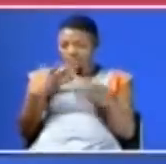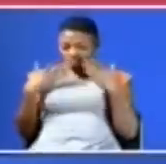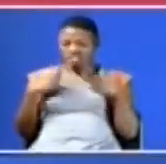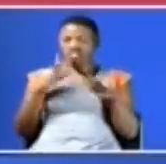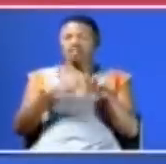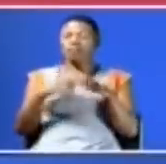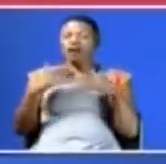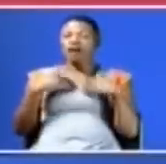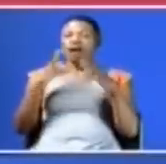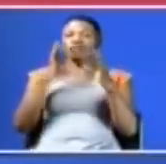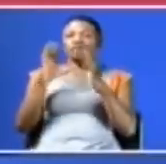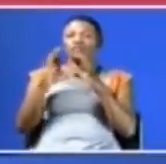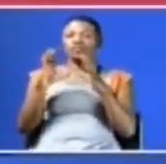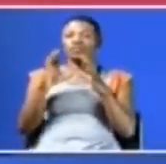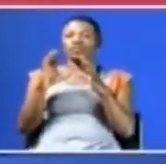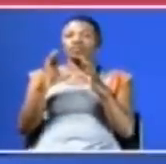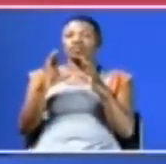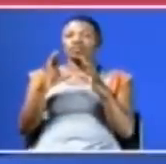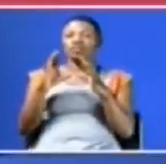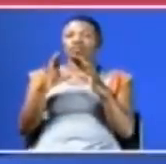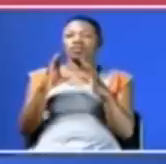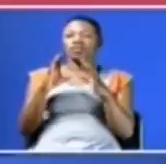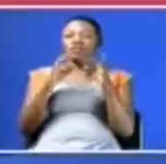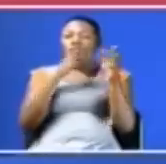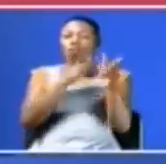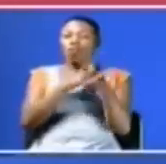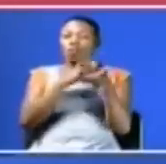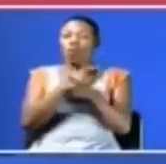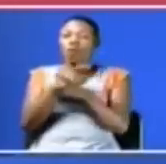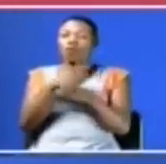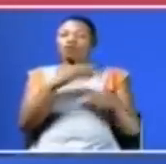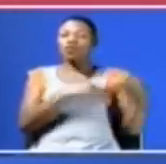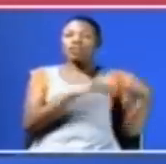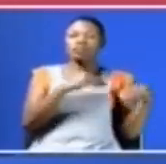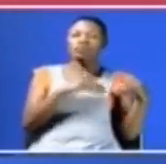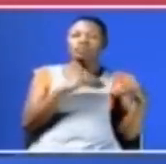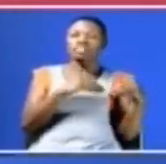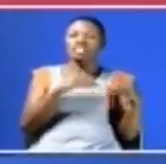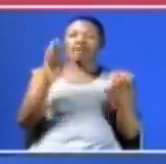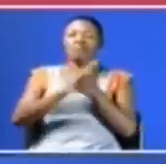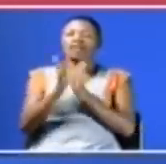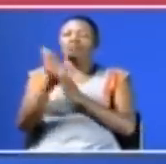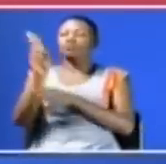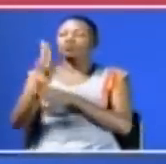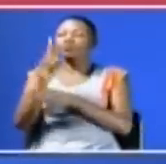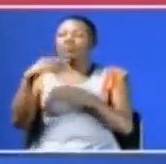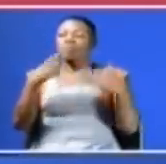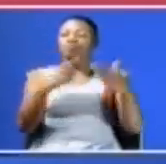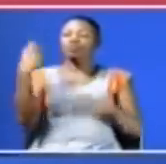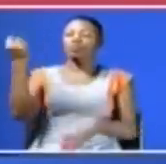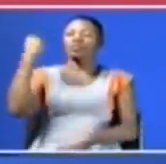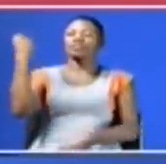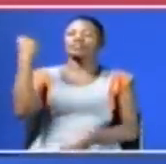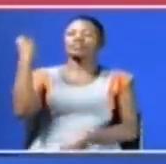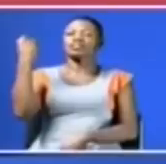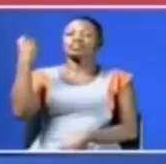had that conversation, mm-hmm. that the war on corruption has been weaponized for politics. And once